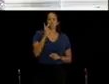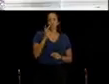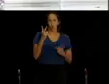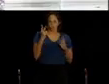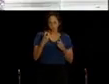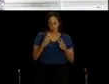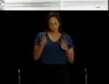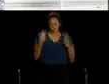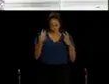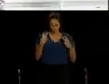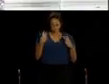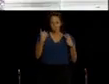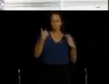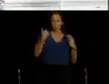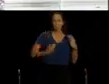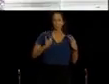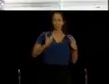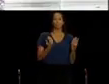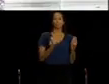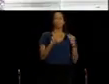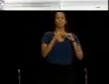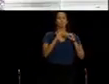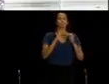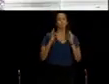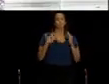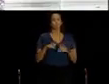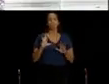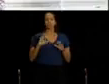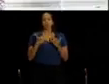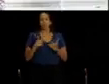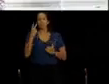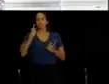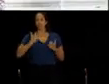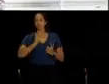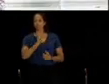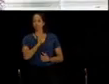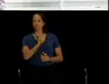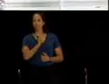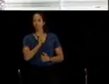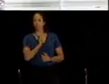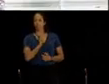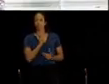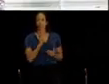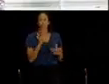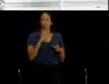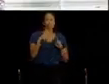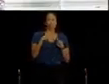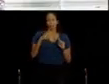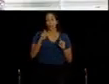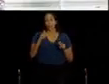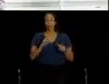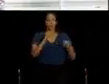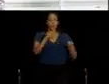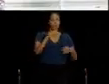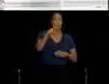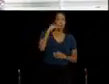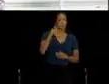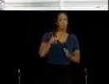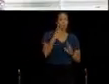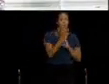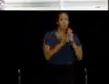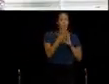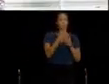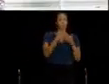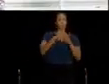never saw myself, and my friends were the people that got me through it. When I needed to get home, I was 4 hours away from